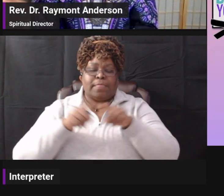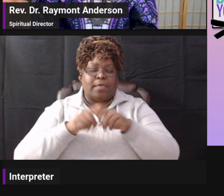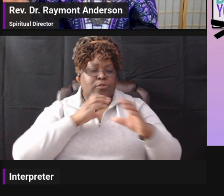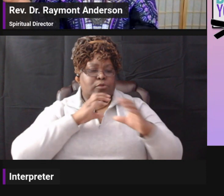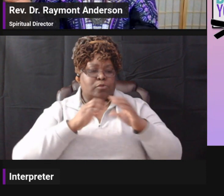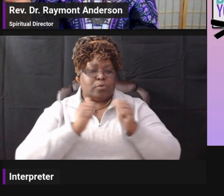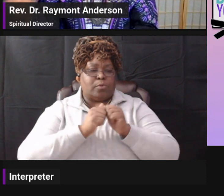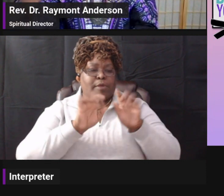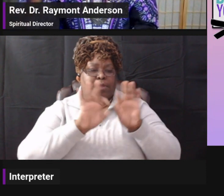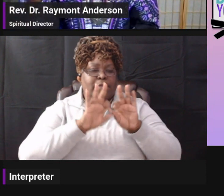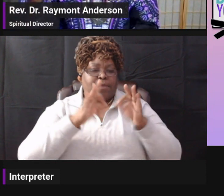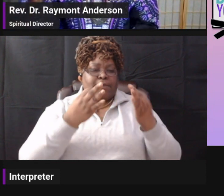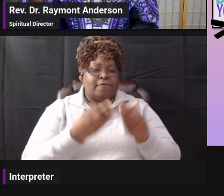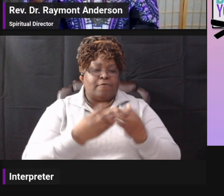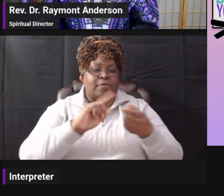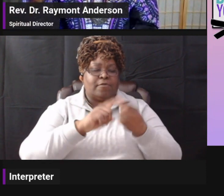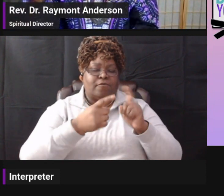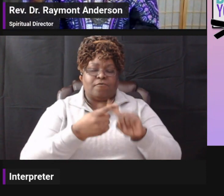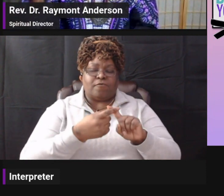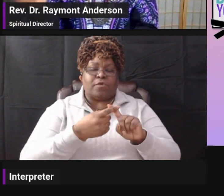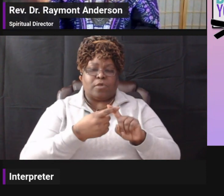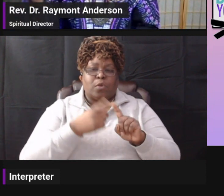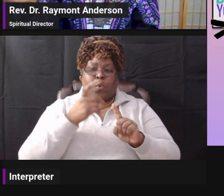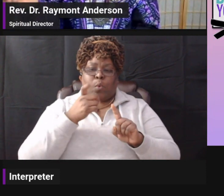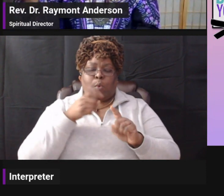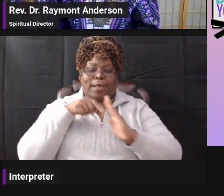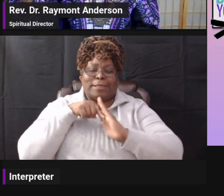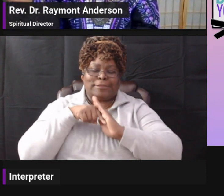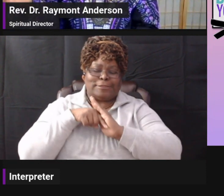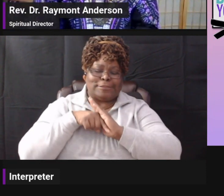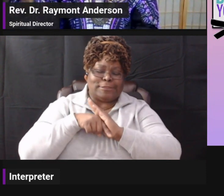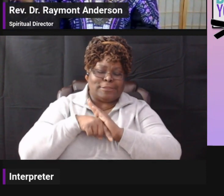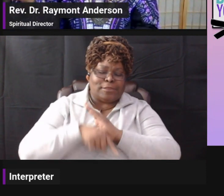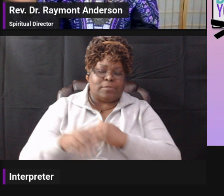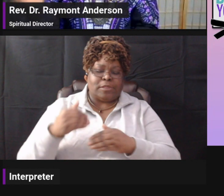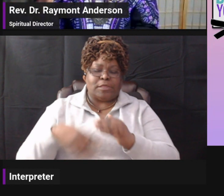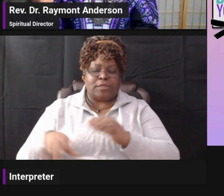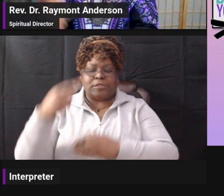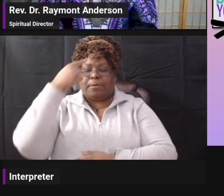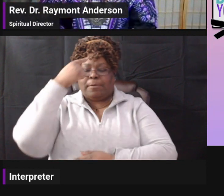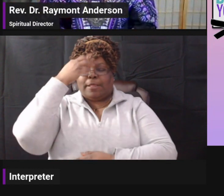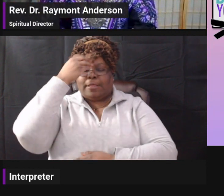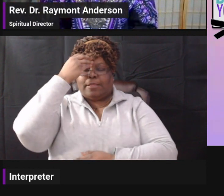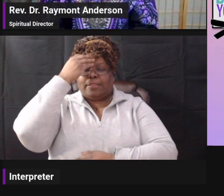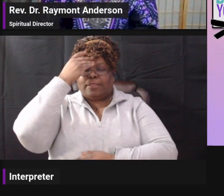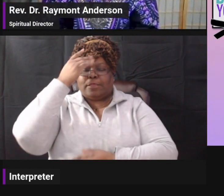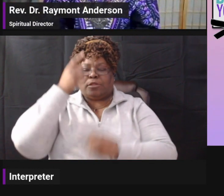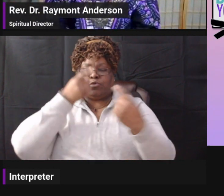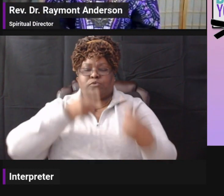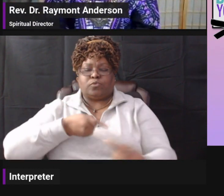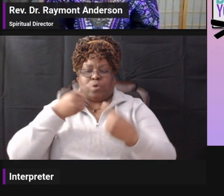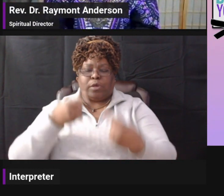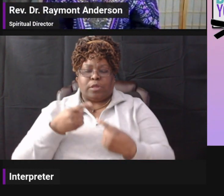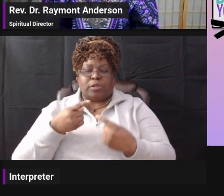communicating with those, family or friends or whomever, who are deeply entrenched in some kind of cognitive dissonance?